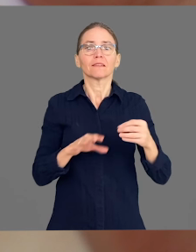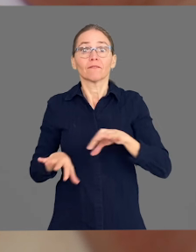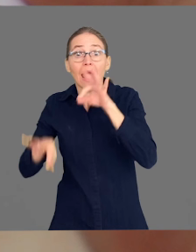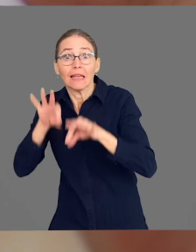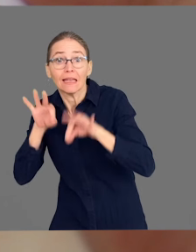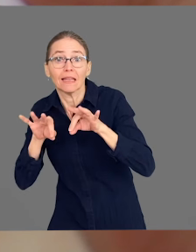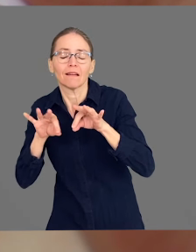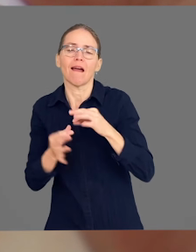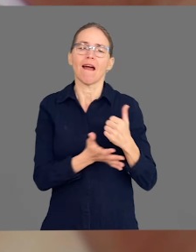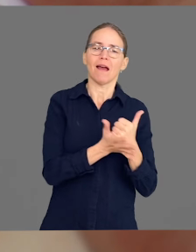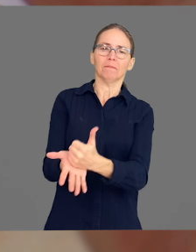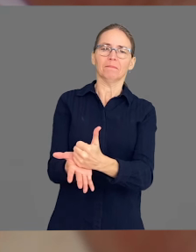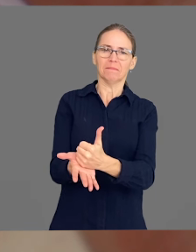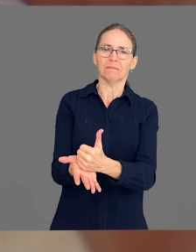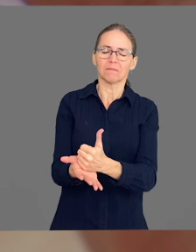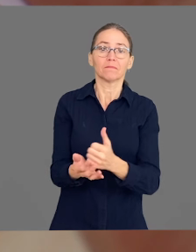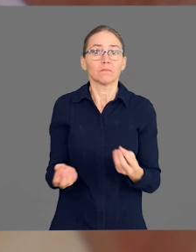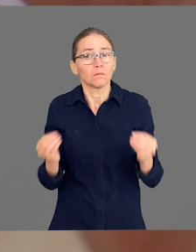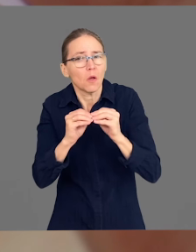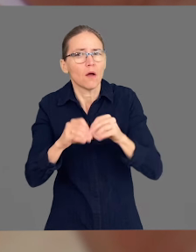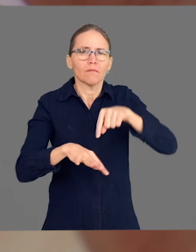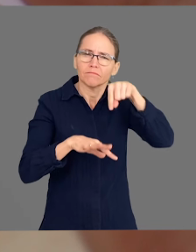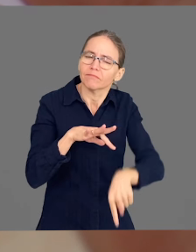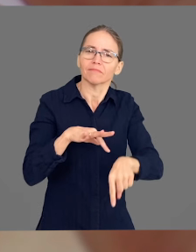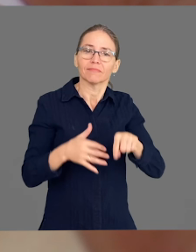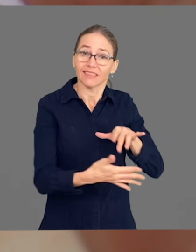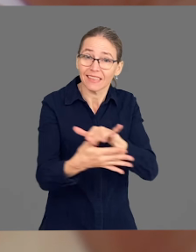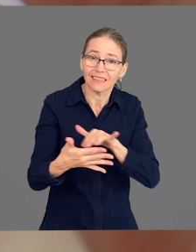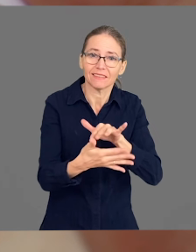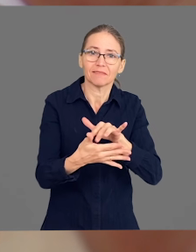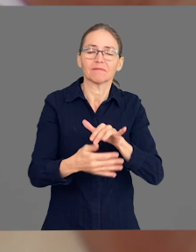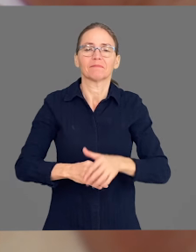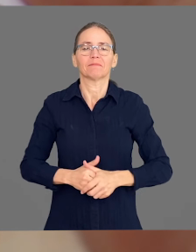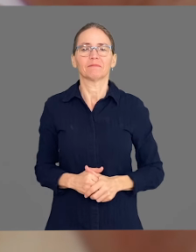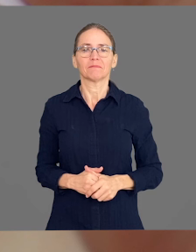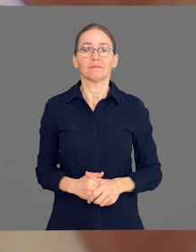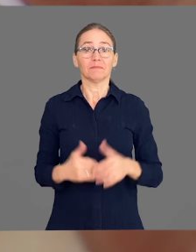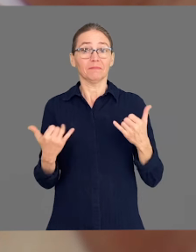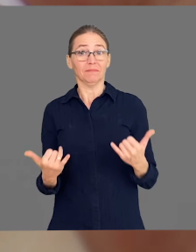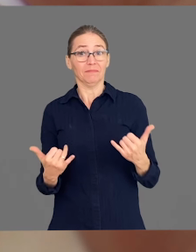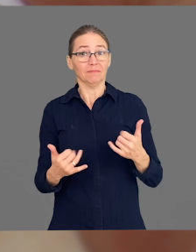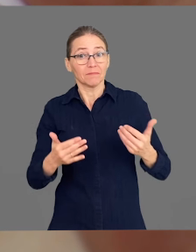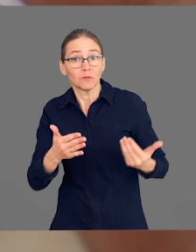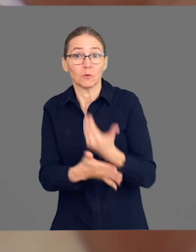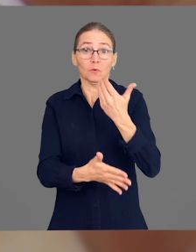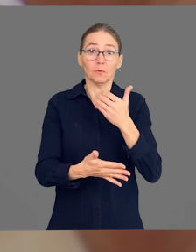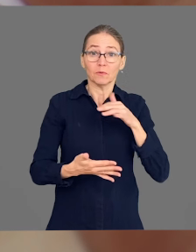it's really just an opportunity to start a conversation on braille and aging that didn't exist before